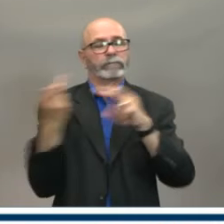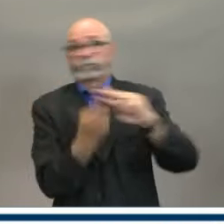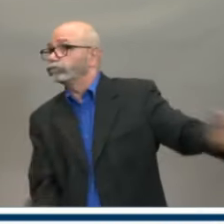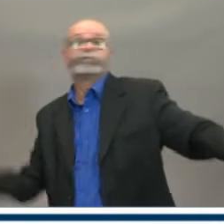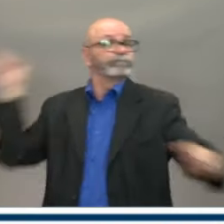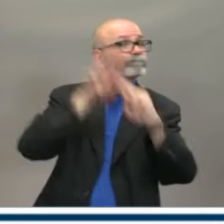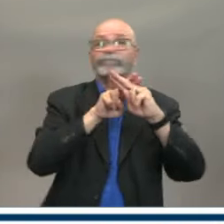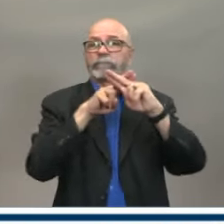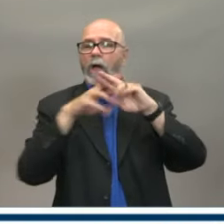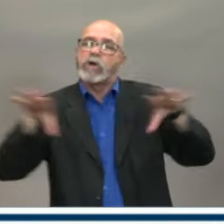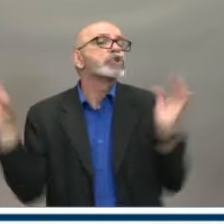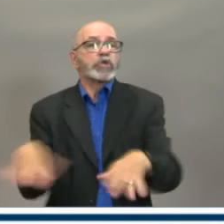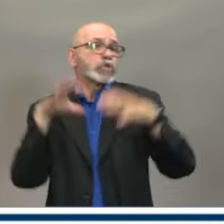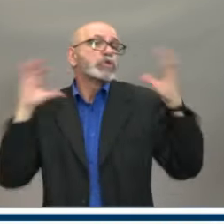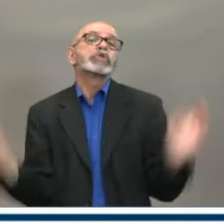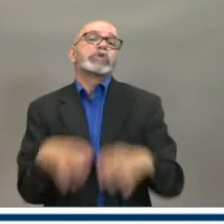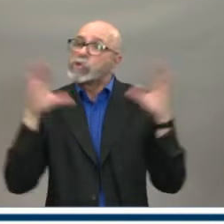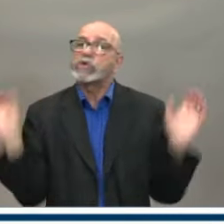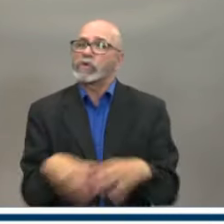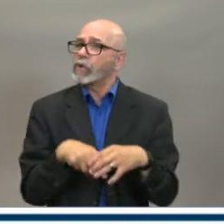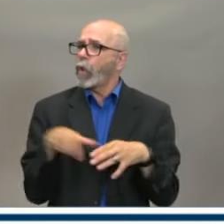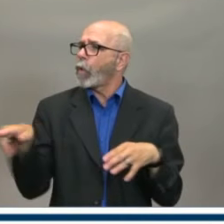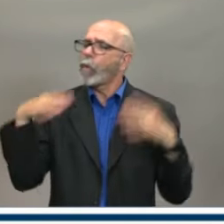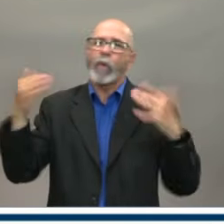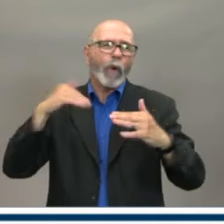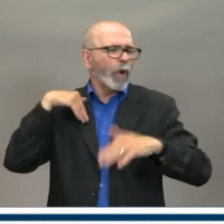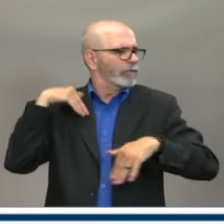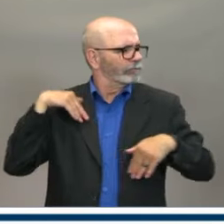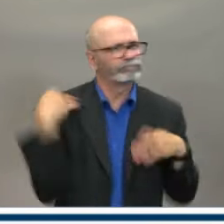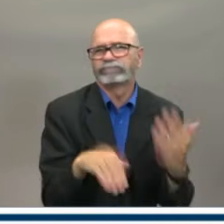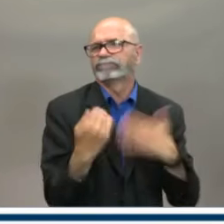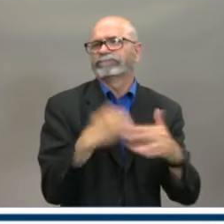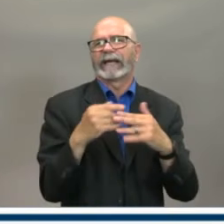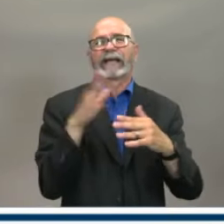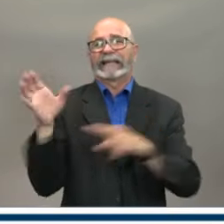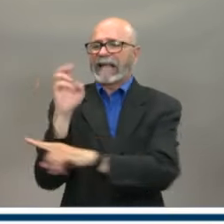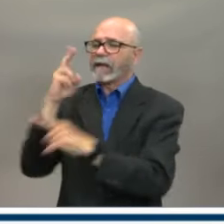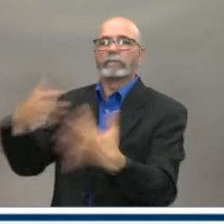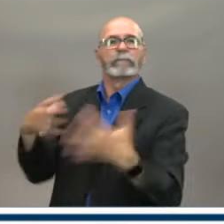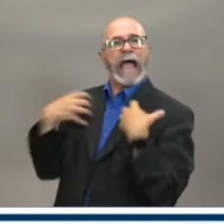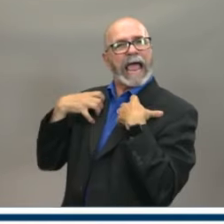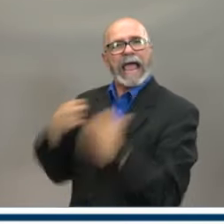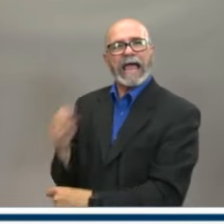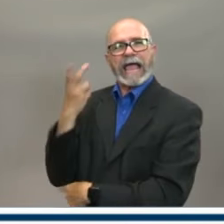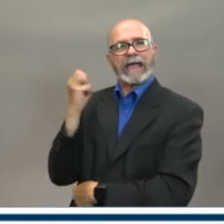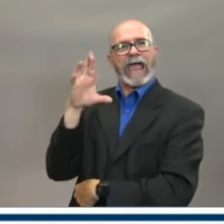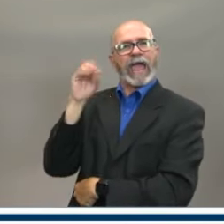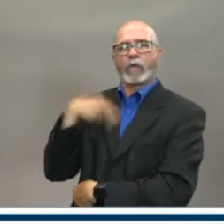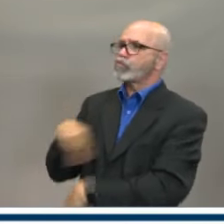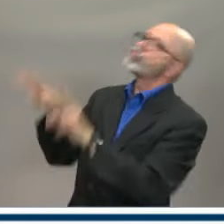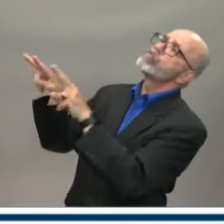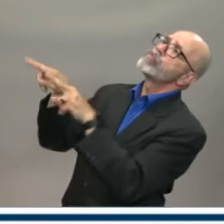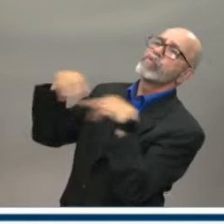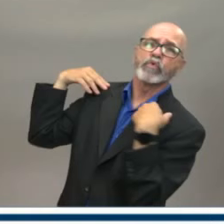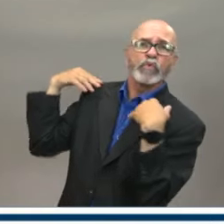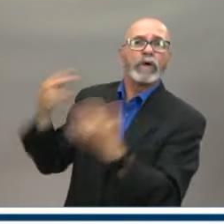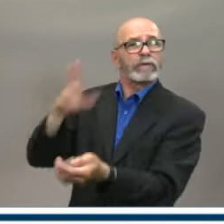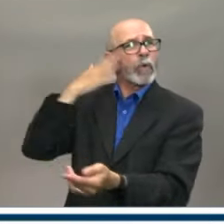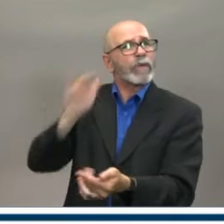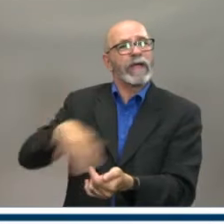on. They are among our healthcare heroes. And if you know a nurse, give them a nod, a wave, or a shout out on